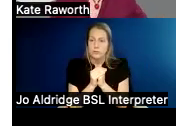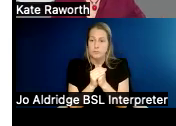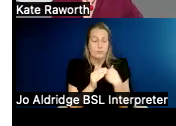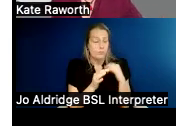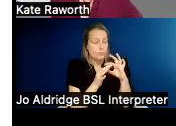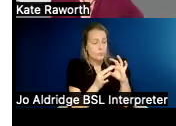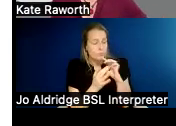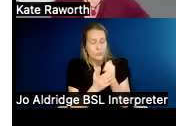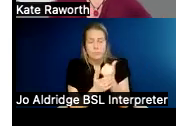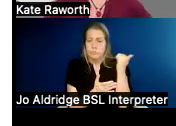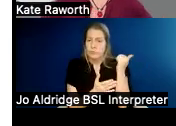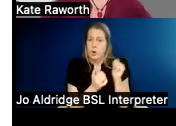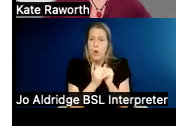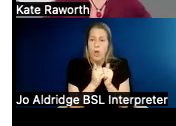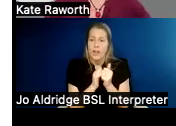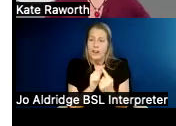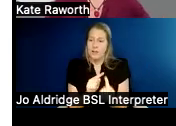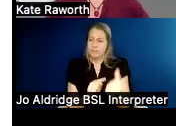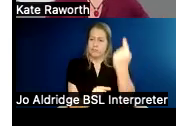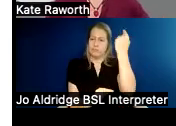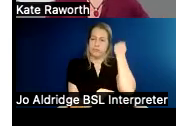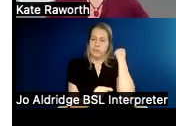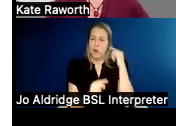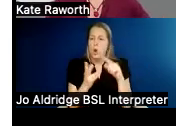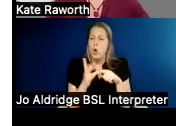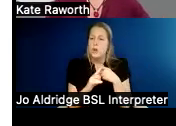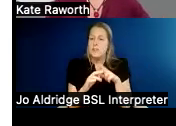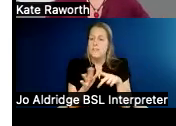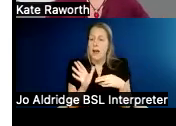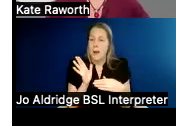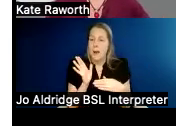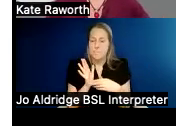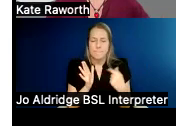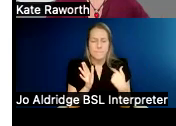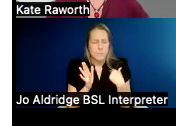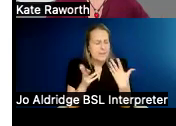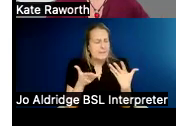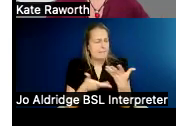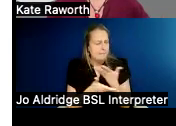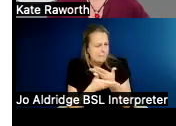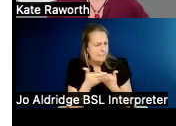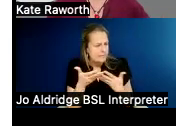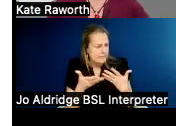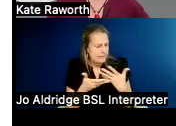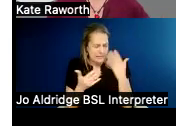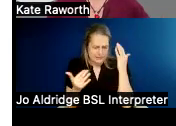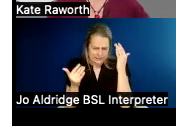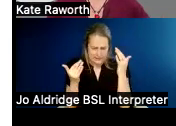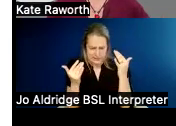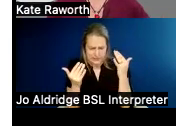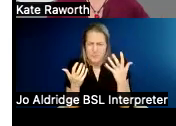at Oxfam at the time. We couldn't figure out at the time how to combine the